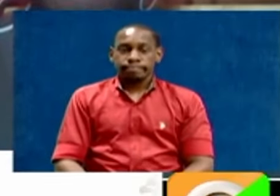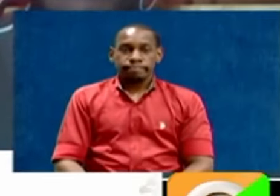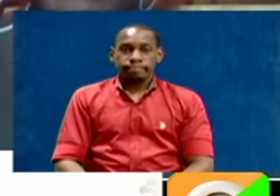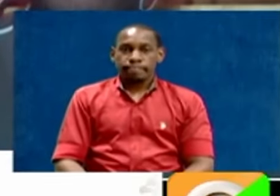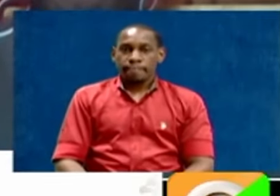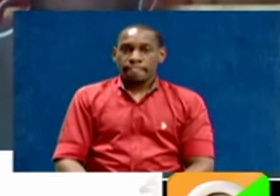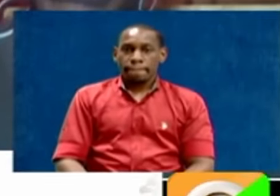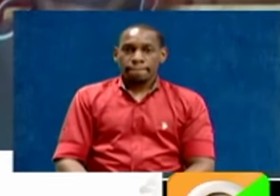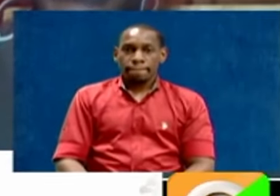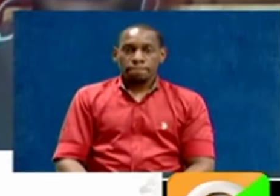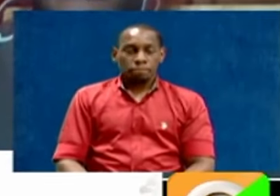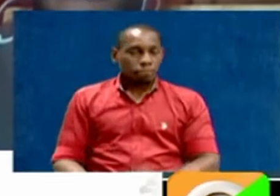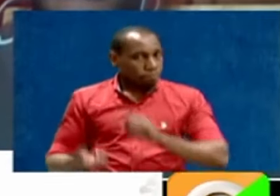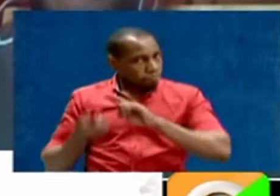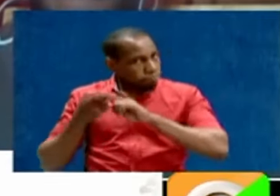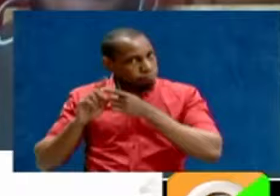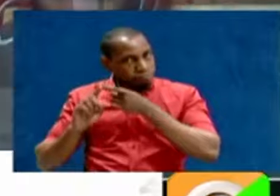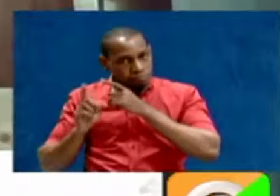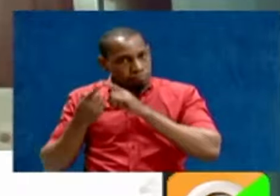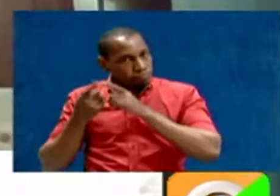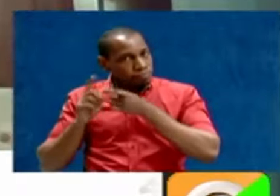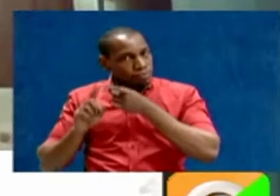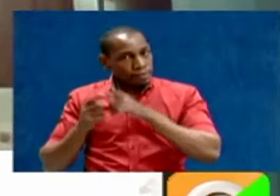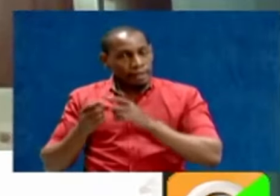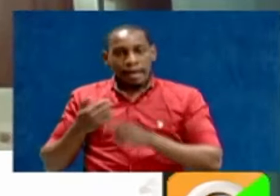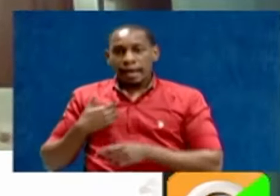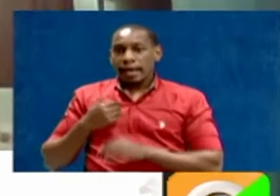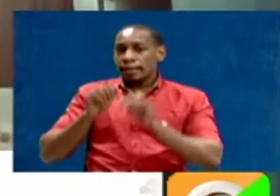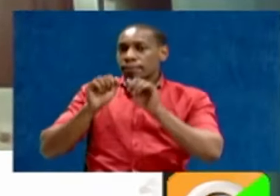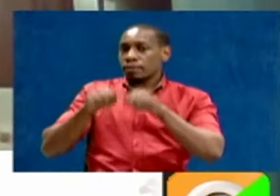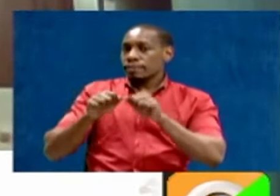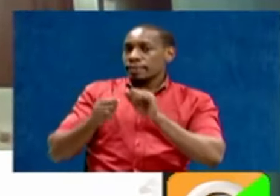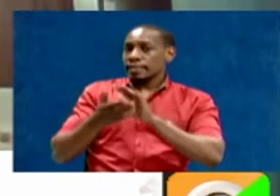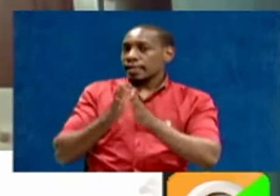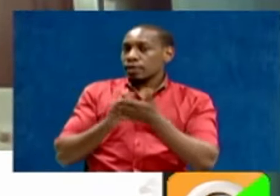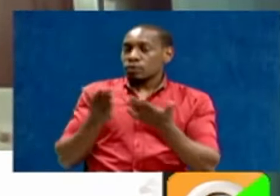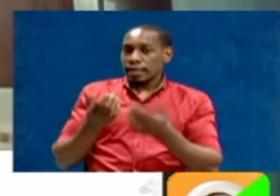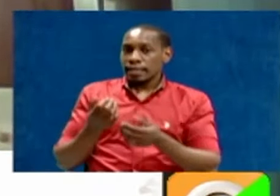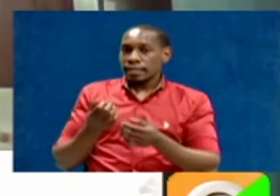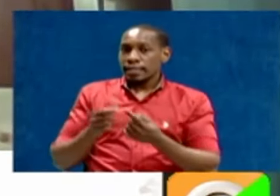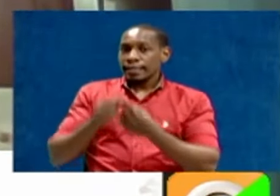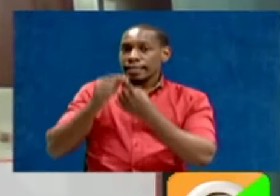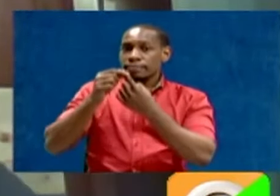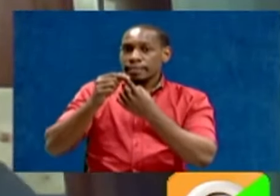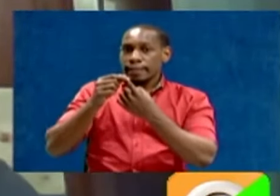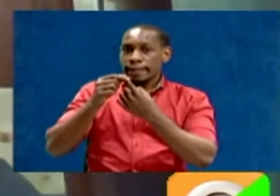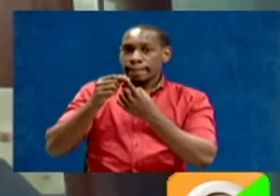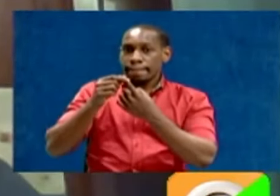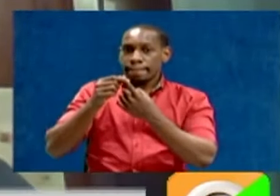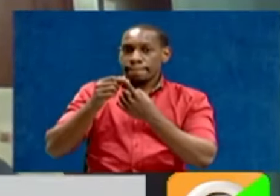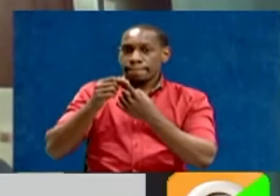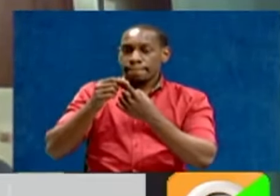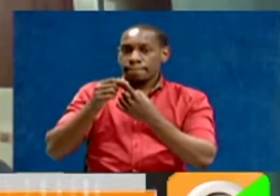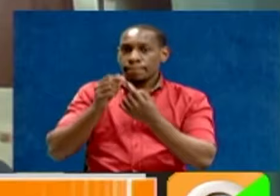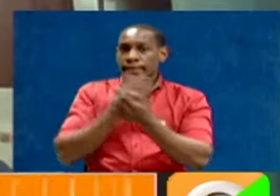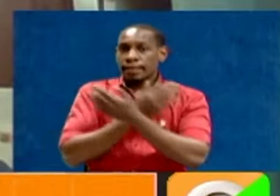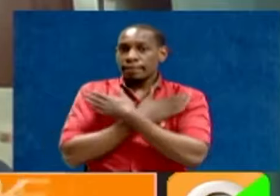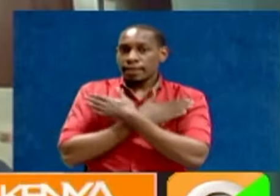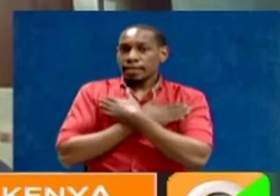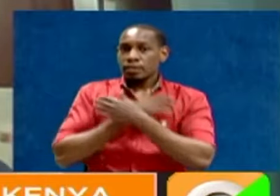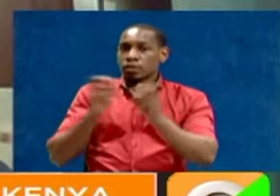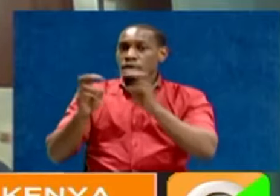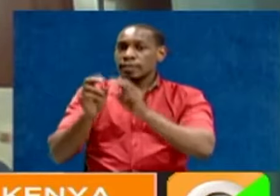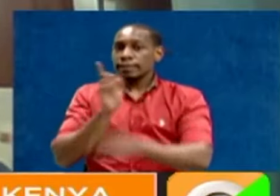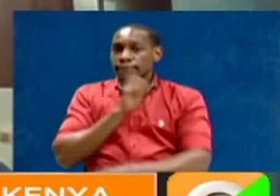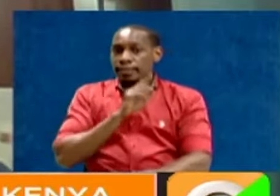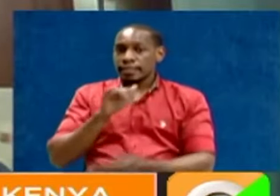At the back of my head, there was that possibility lacking, especially with a friend, being in contact